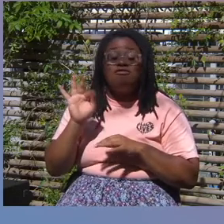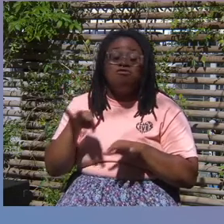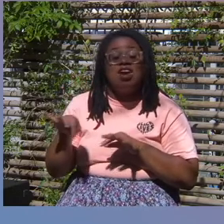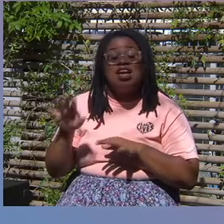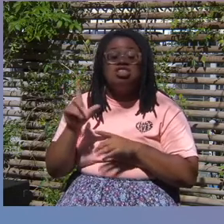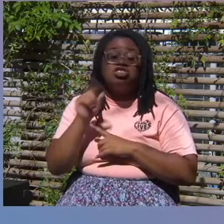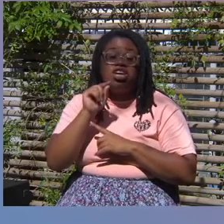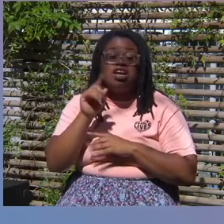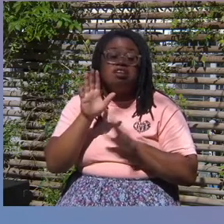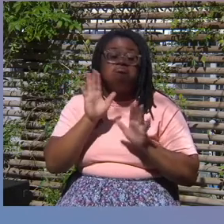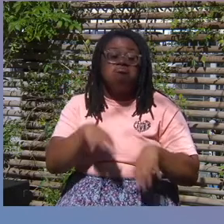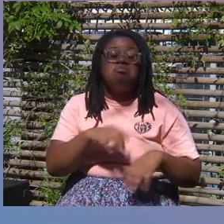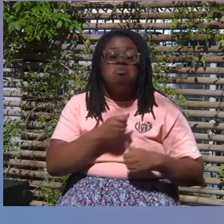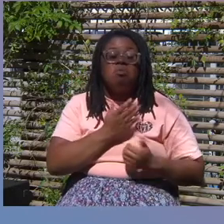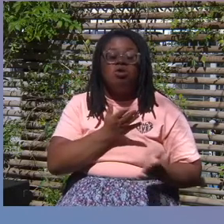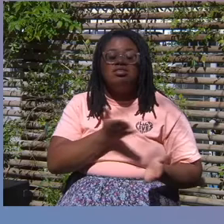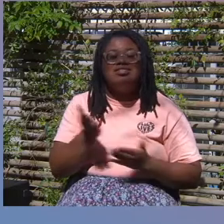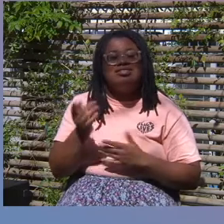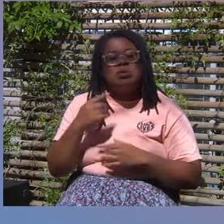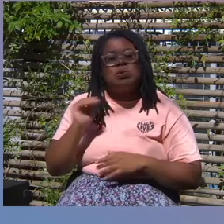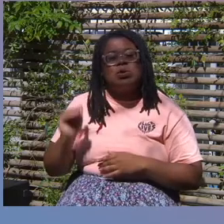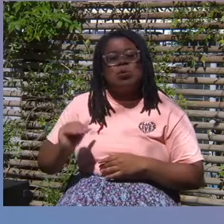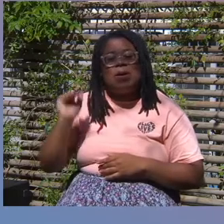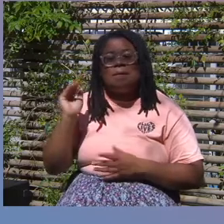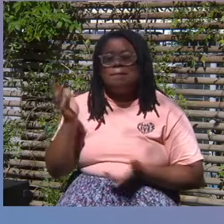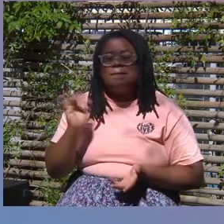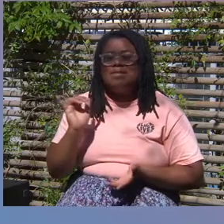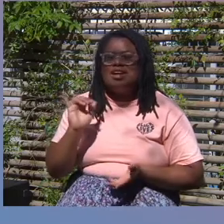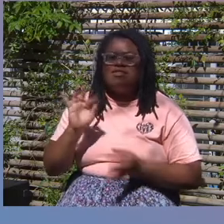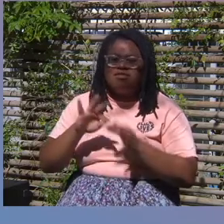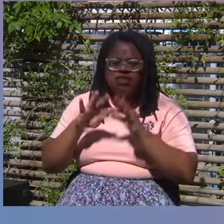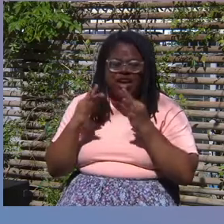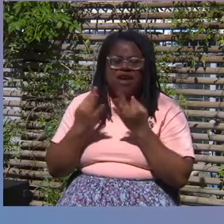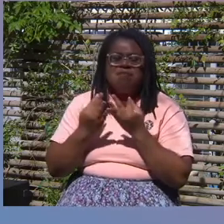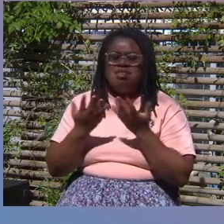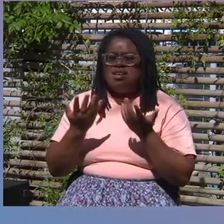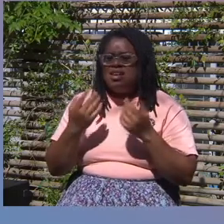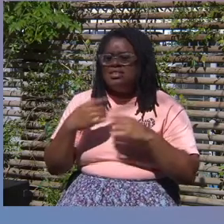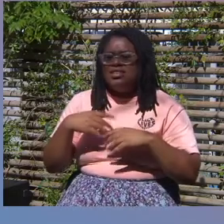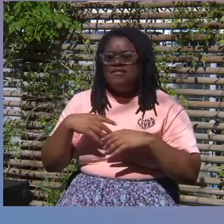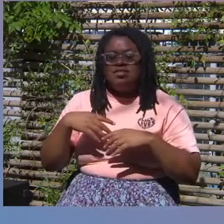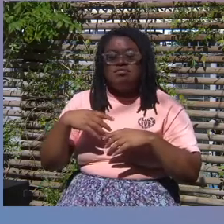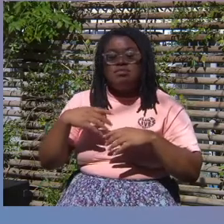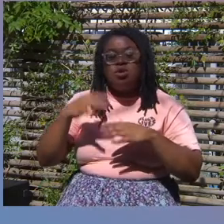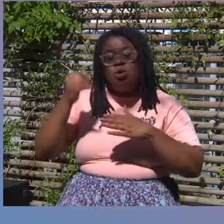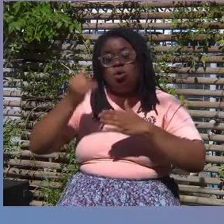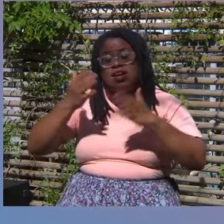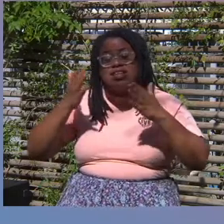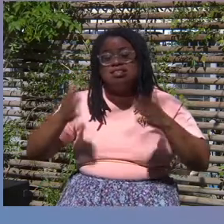and put that poetry down. So we grew up with a family of artists and